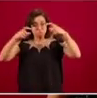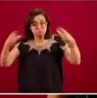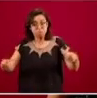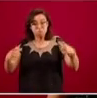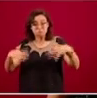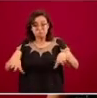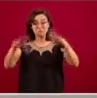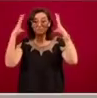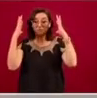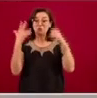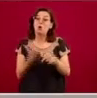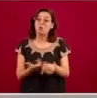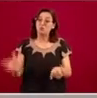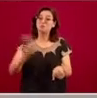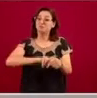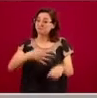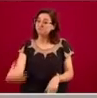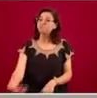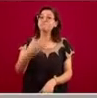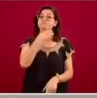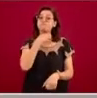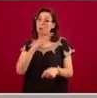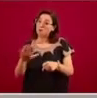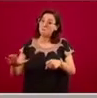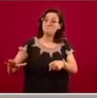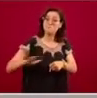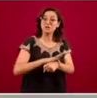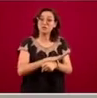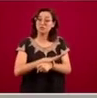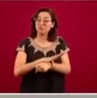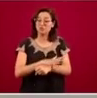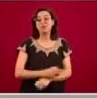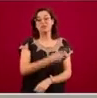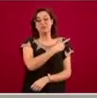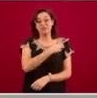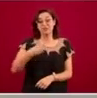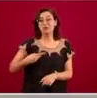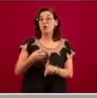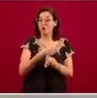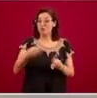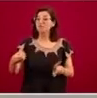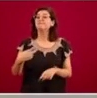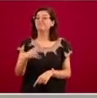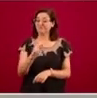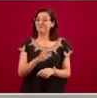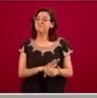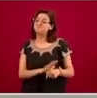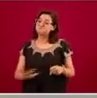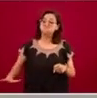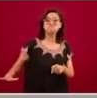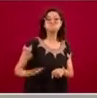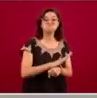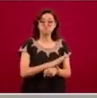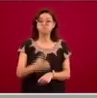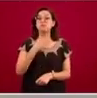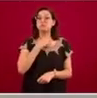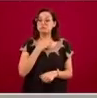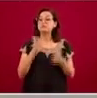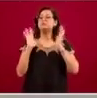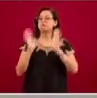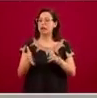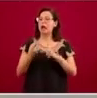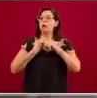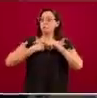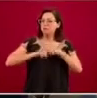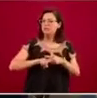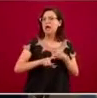have equipped hospitals and we will have increased capability in the health sector, but we still need to prepare ourselves